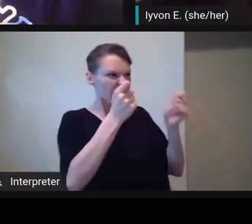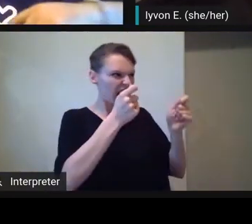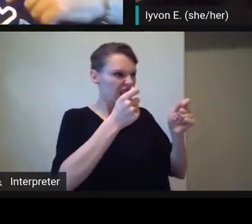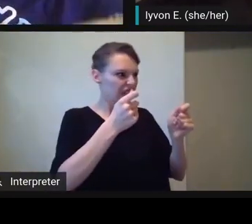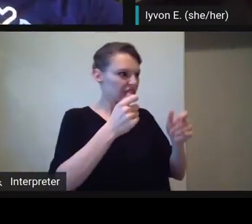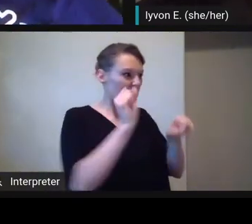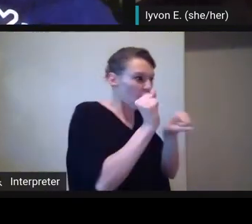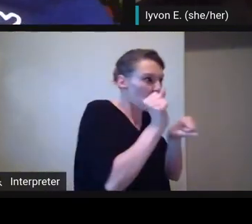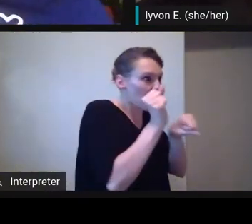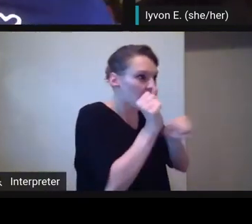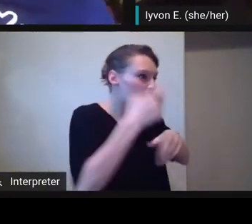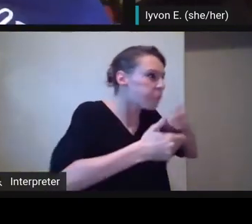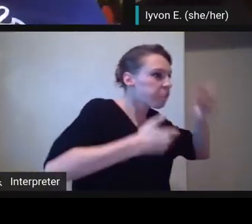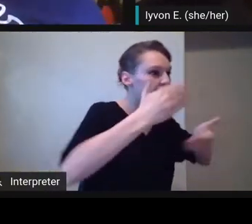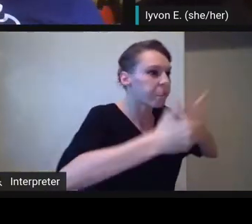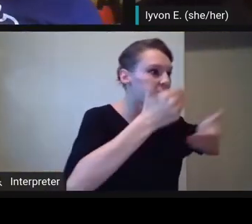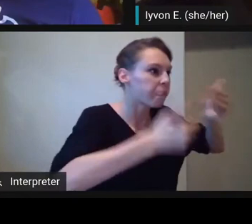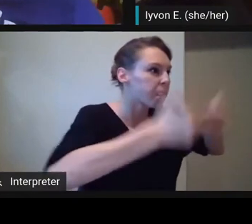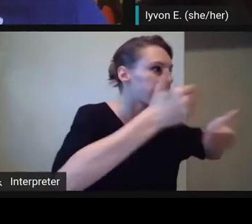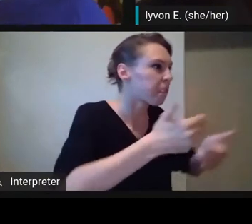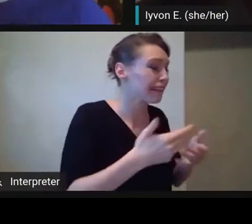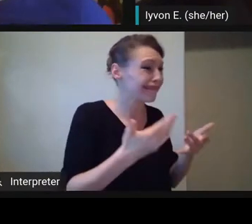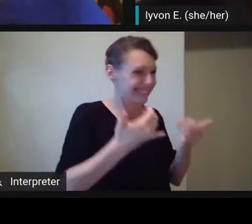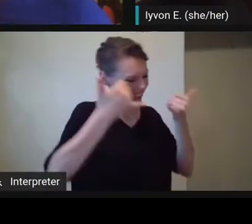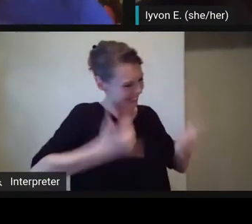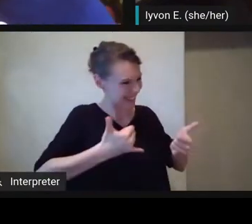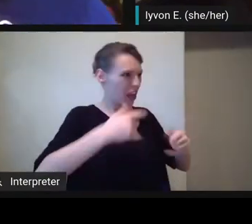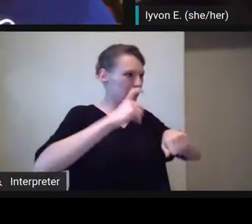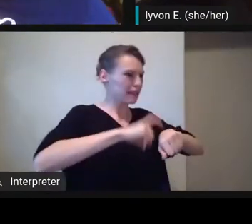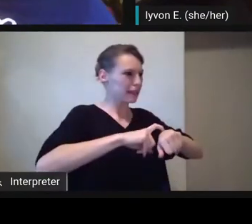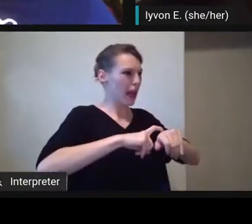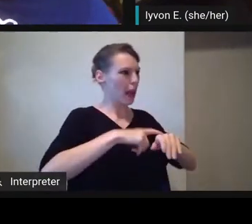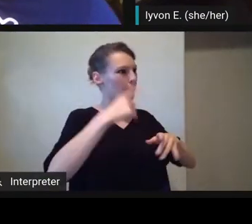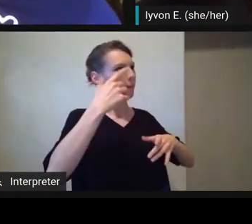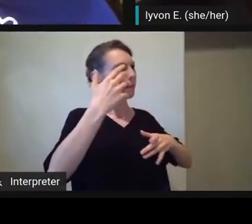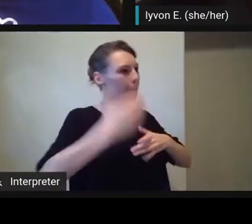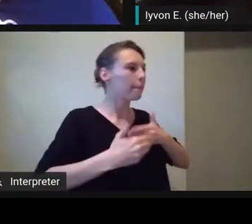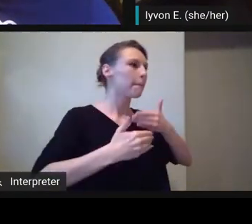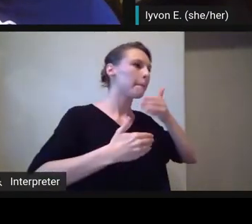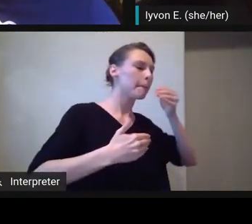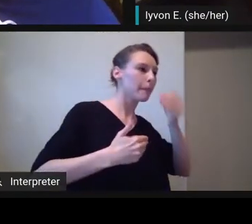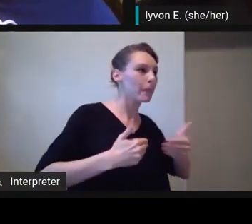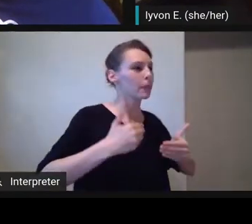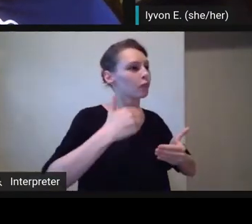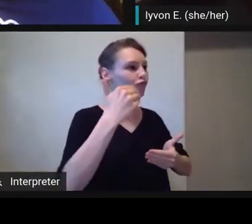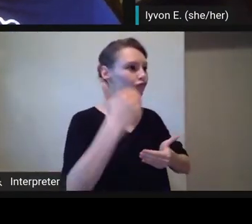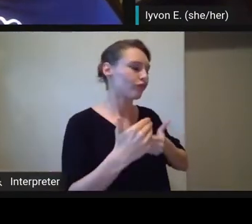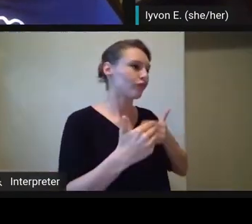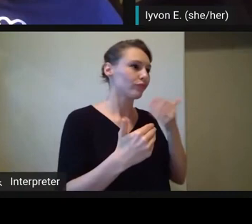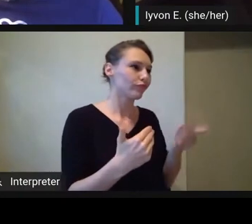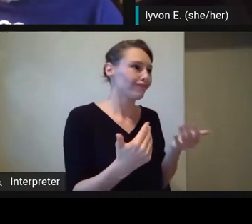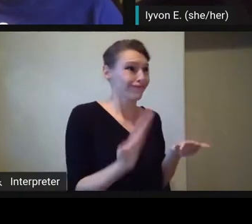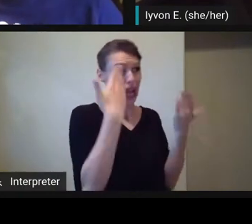with like the next project, and so to say like, all right, I truly don't know when the